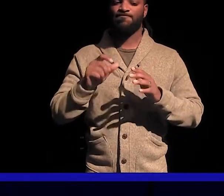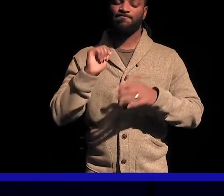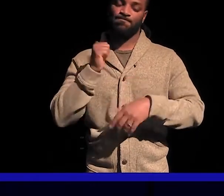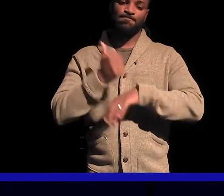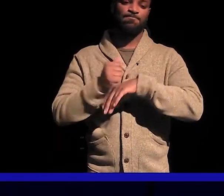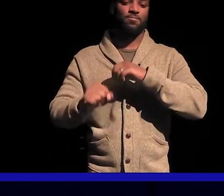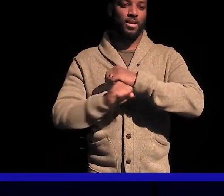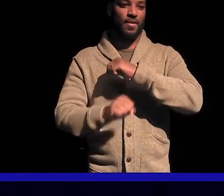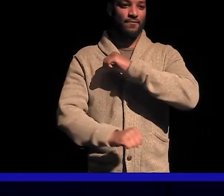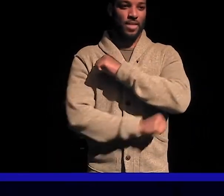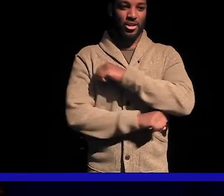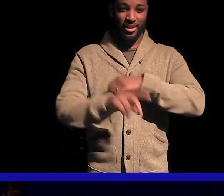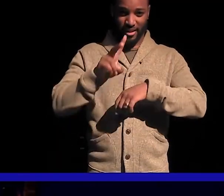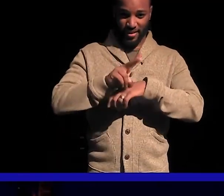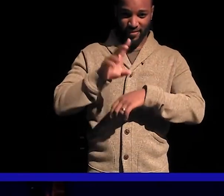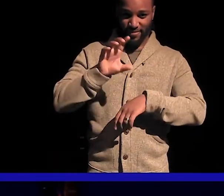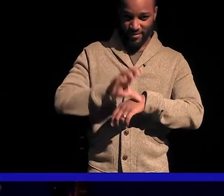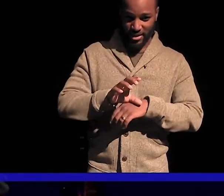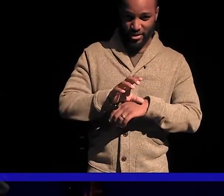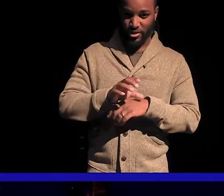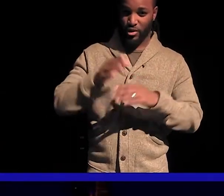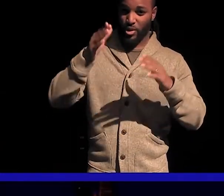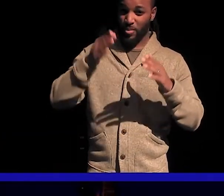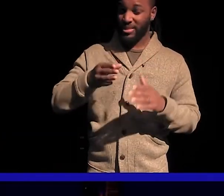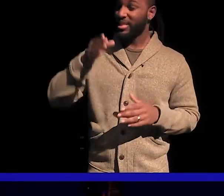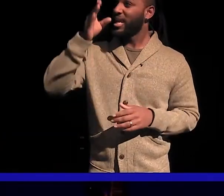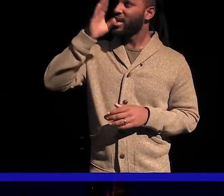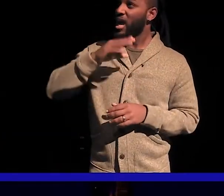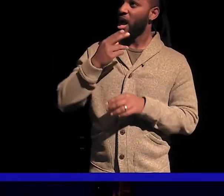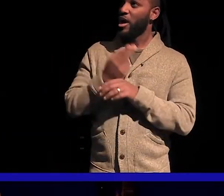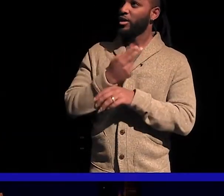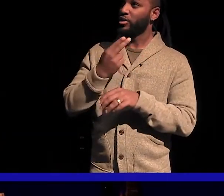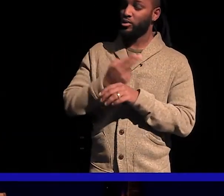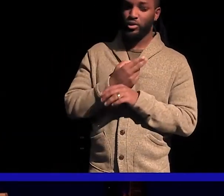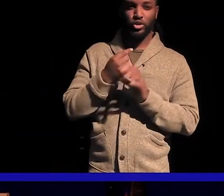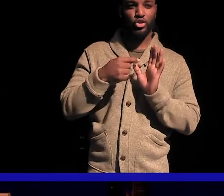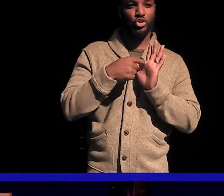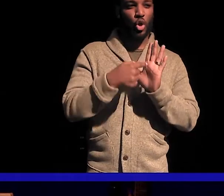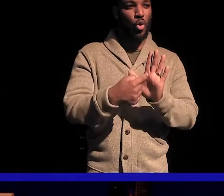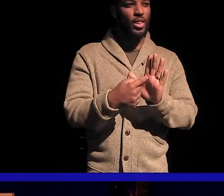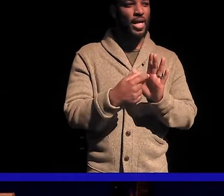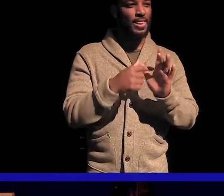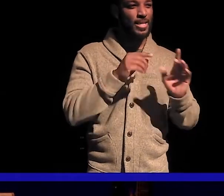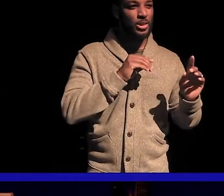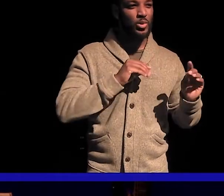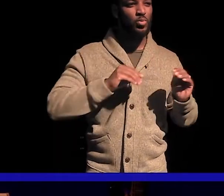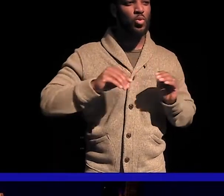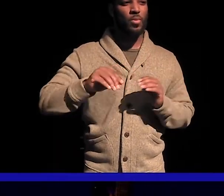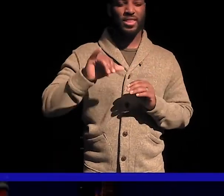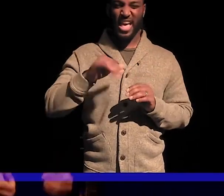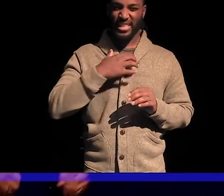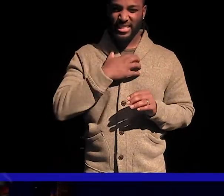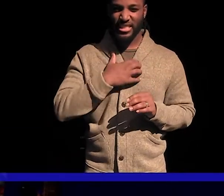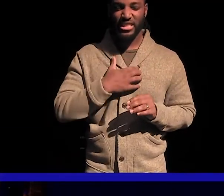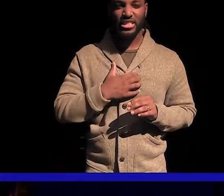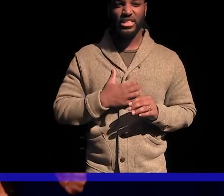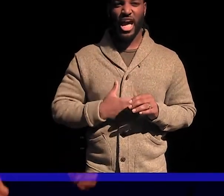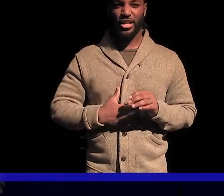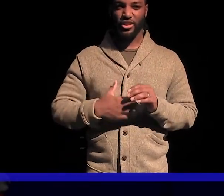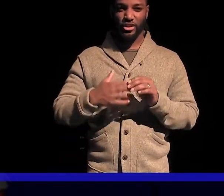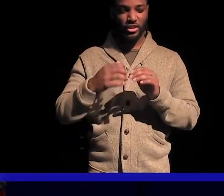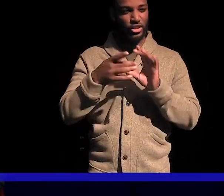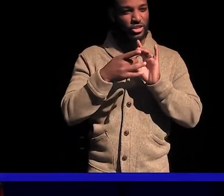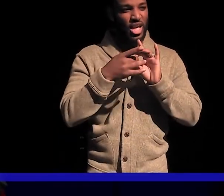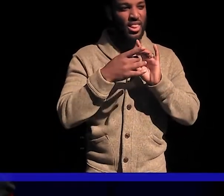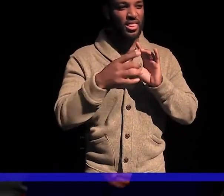God used as an instrument to bring about this movement that desires to unleash the